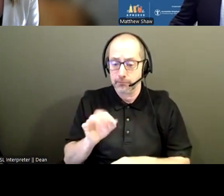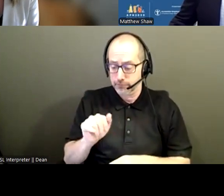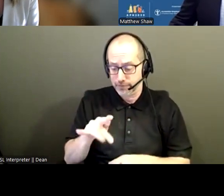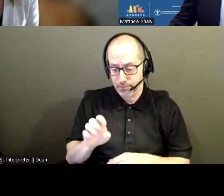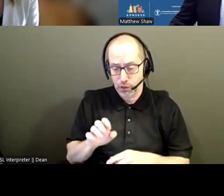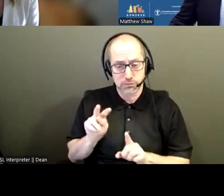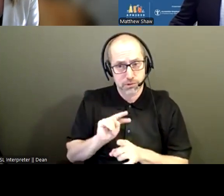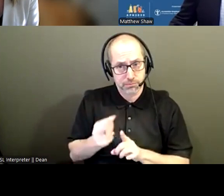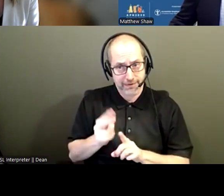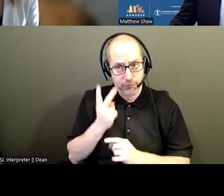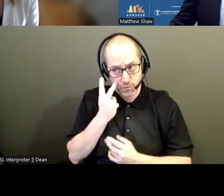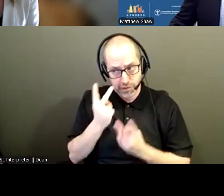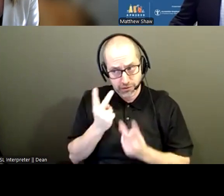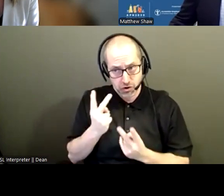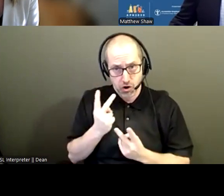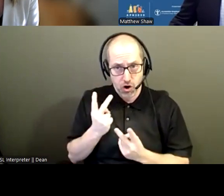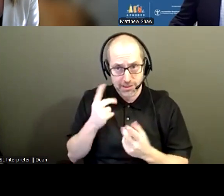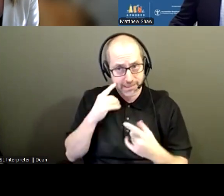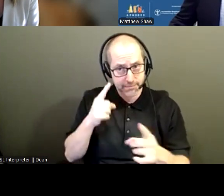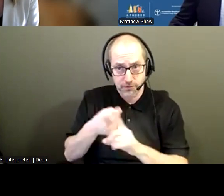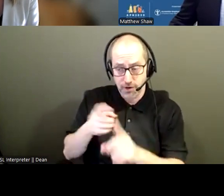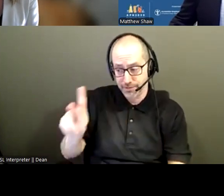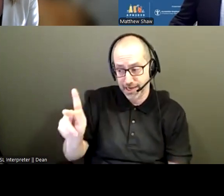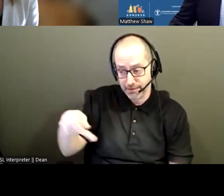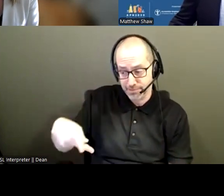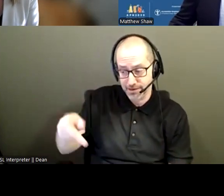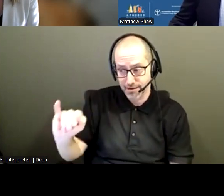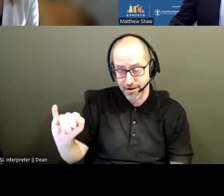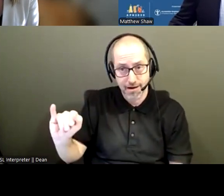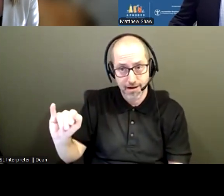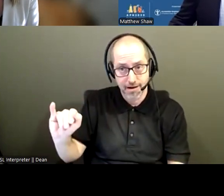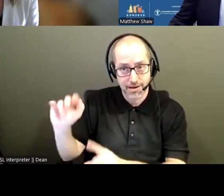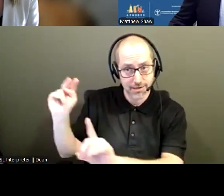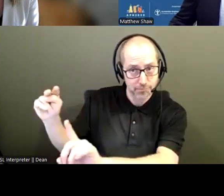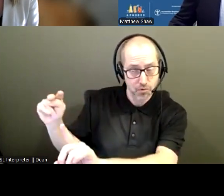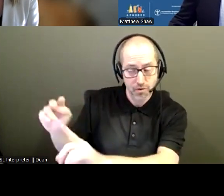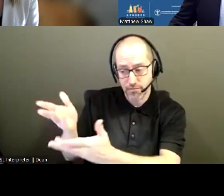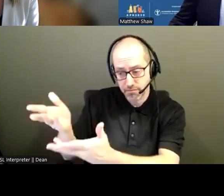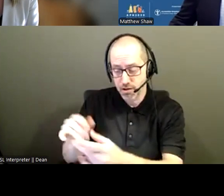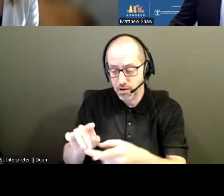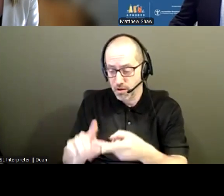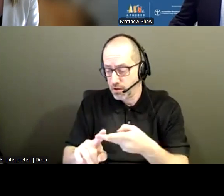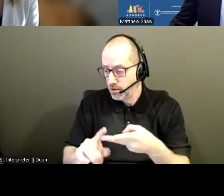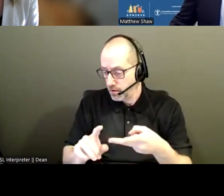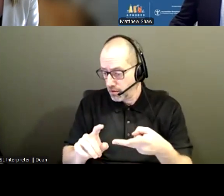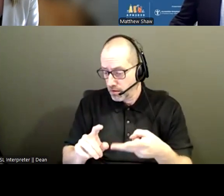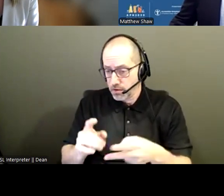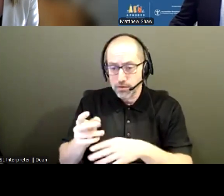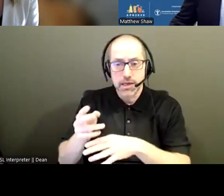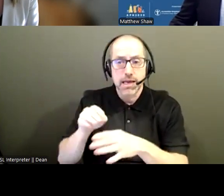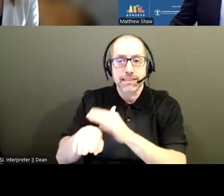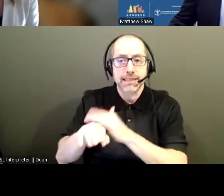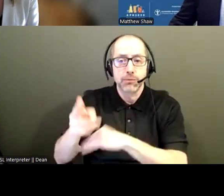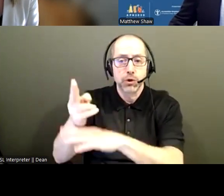that have worked well from that KPI standpoint, as well as more information on the accessible usability scale